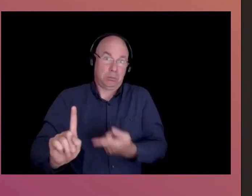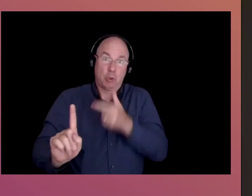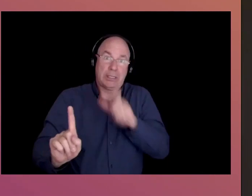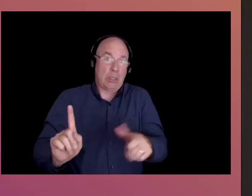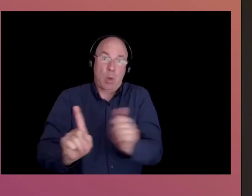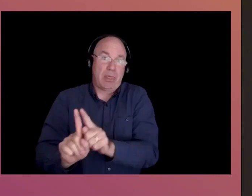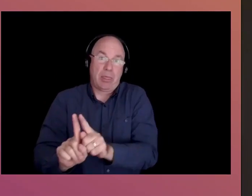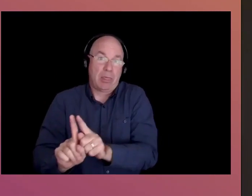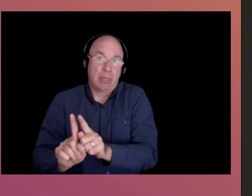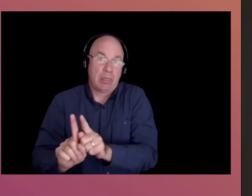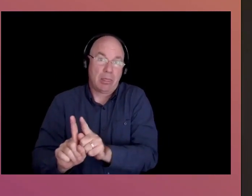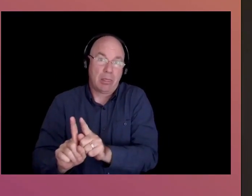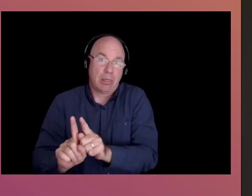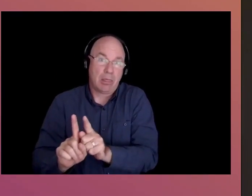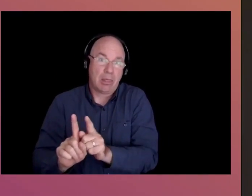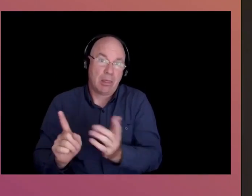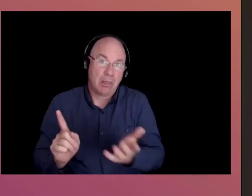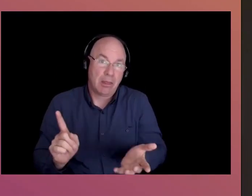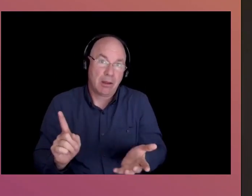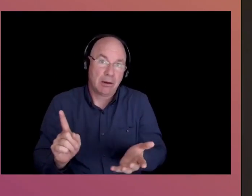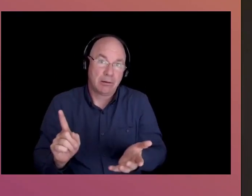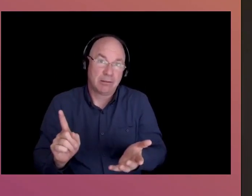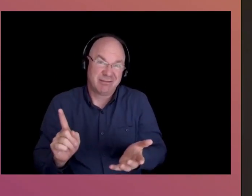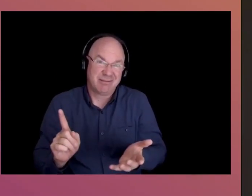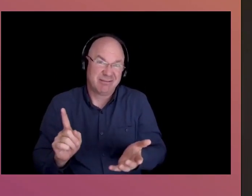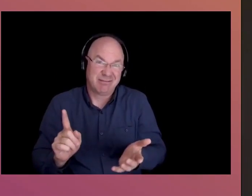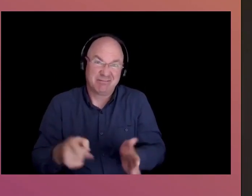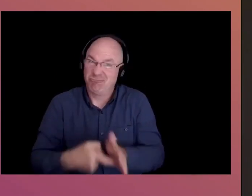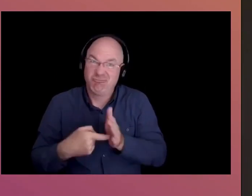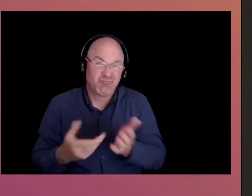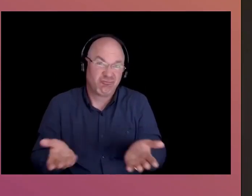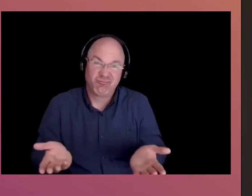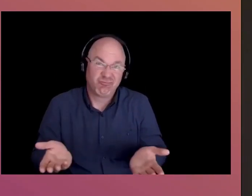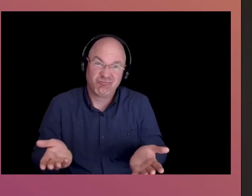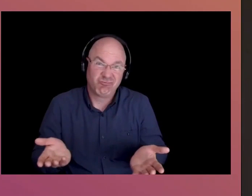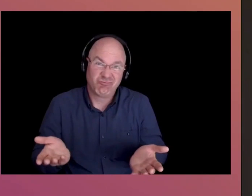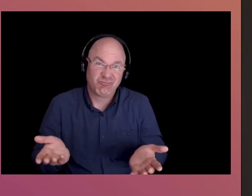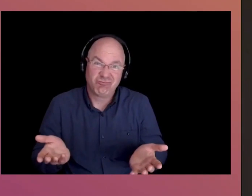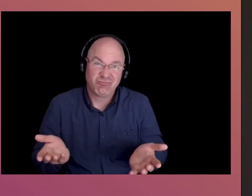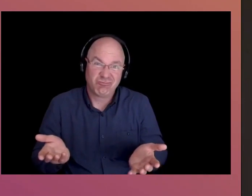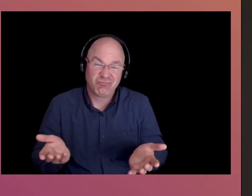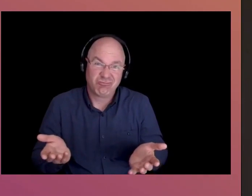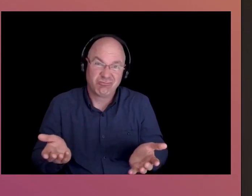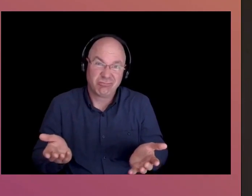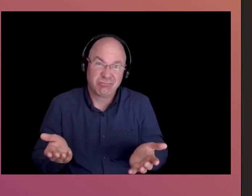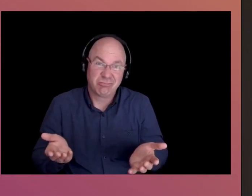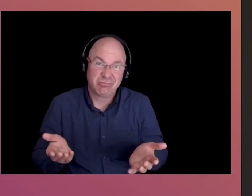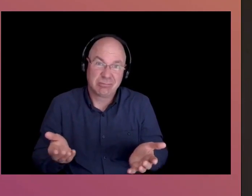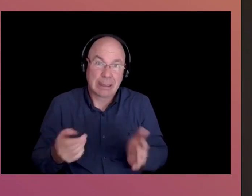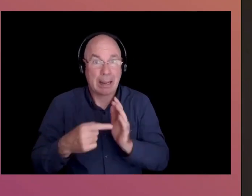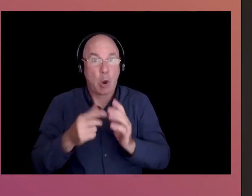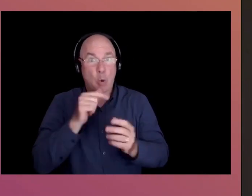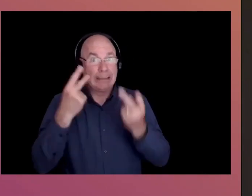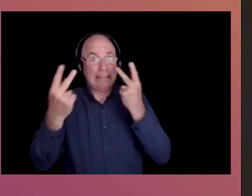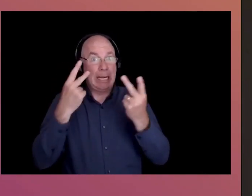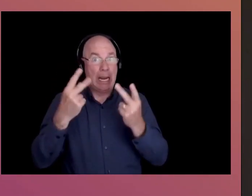some it's not required. If you go somewhere, you have to have someone. It's not